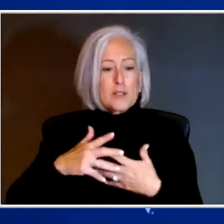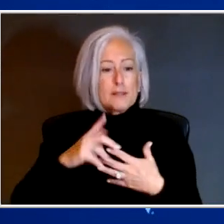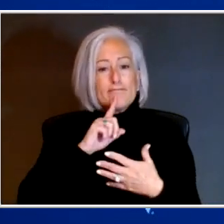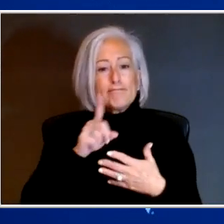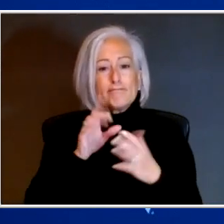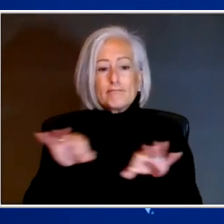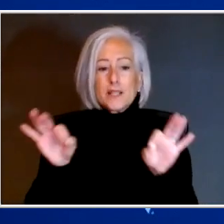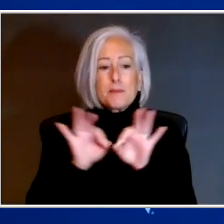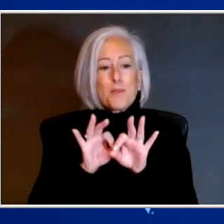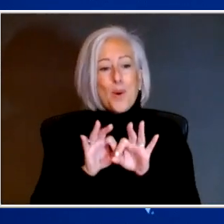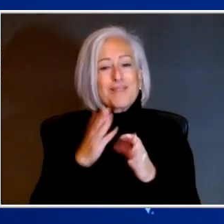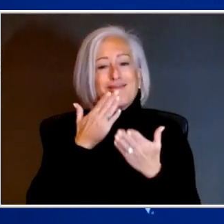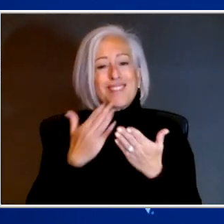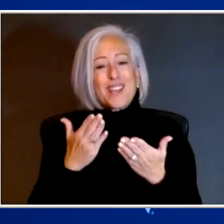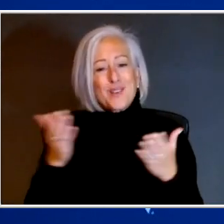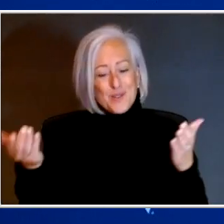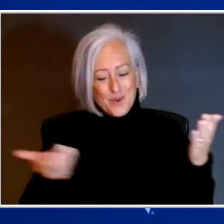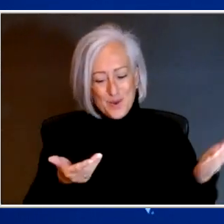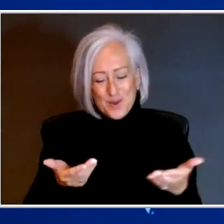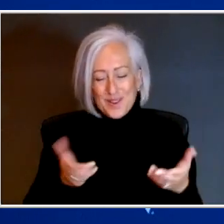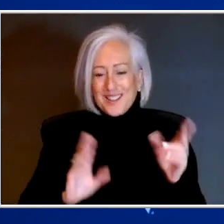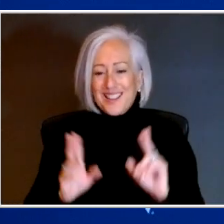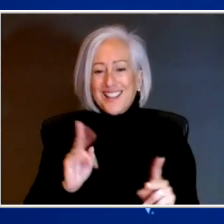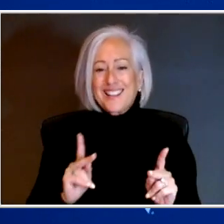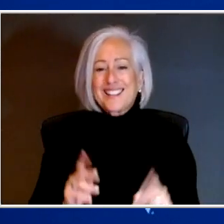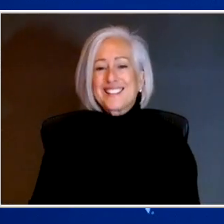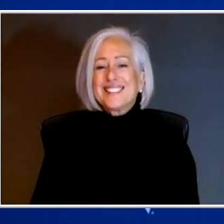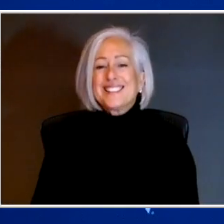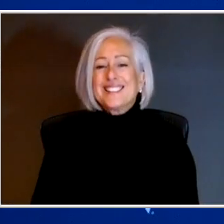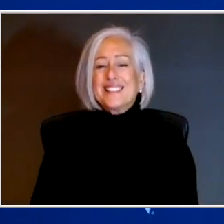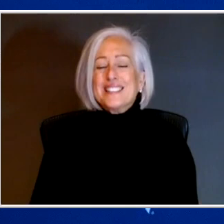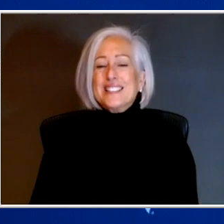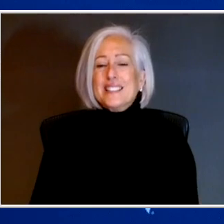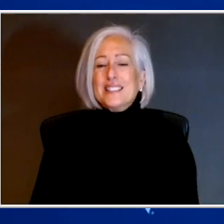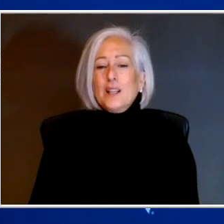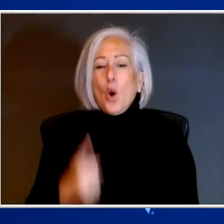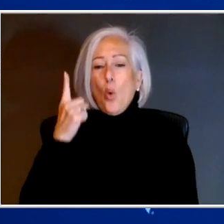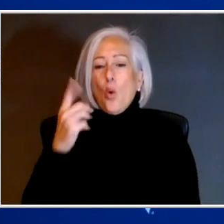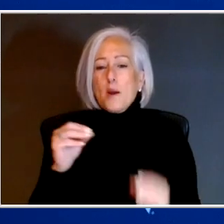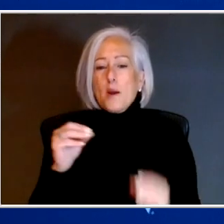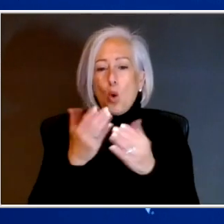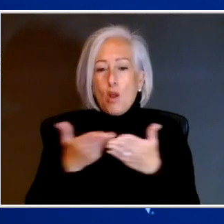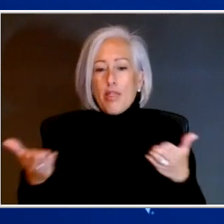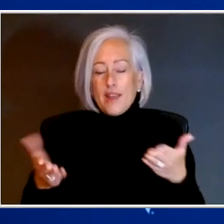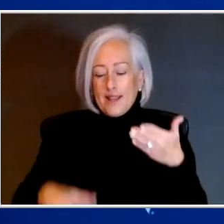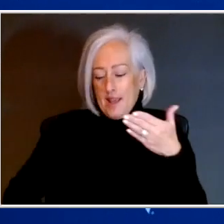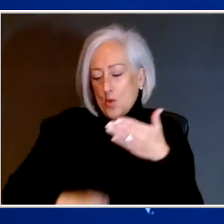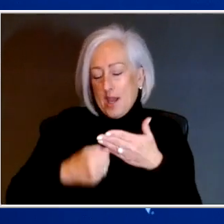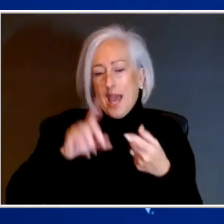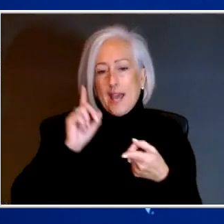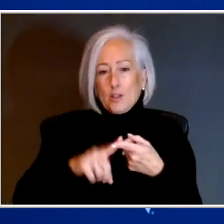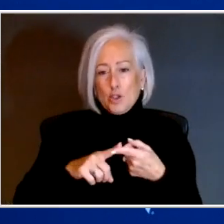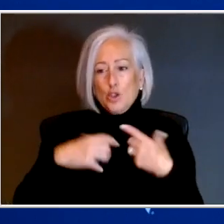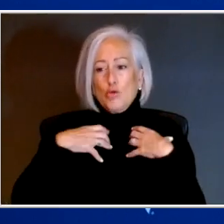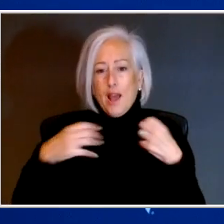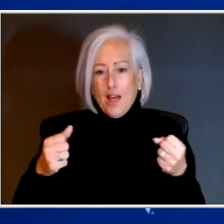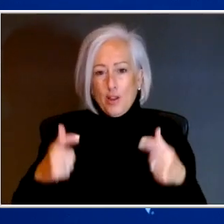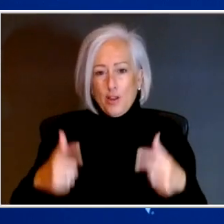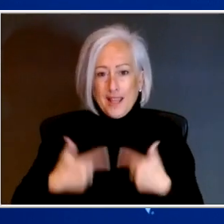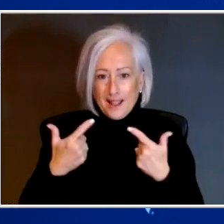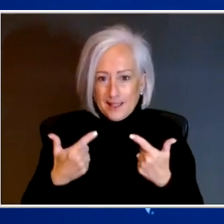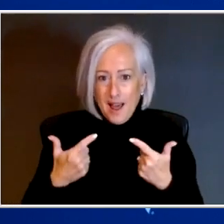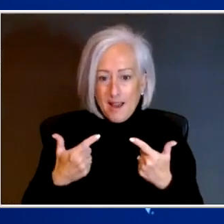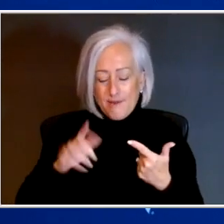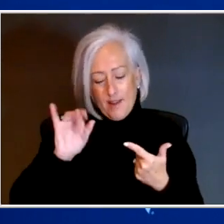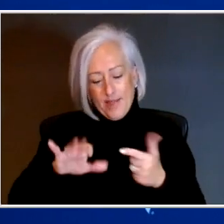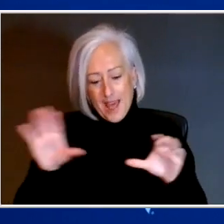guests. And just one more piece that we continue to add to that, having that healthy lifestyle, doing the activity overall